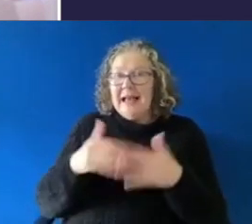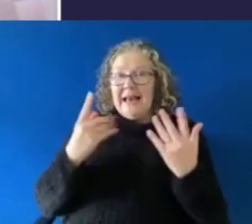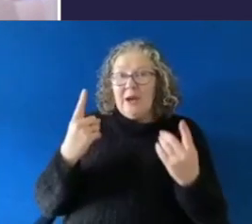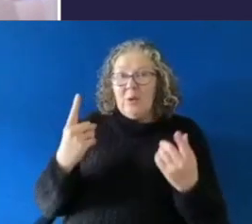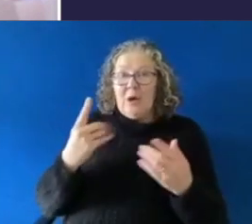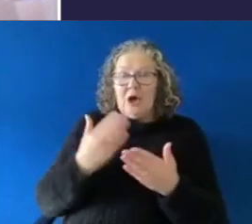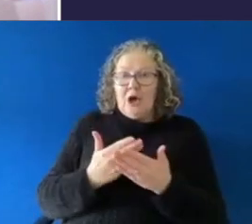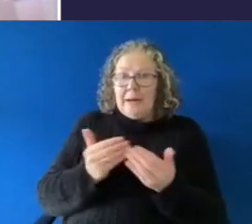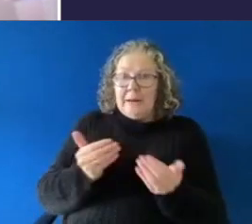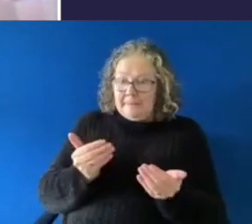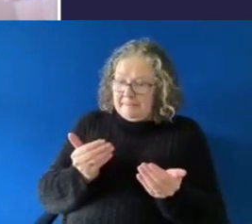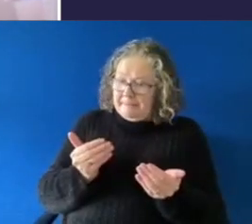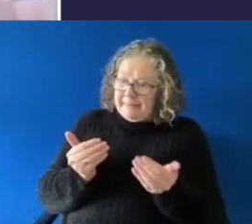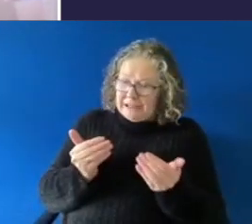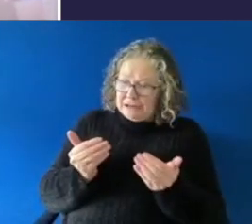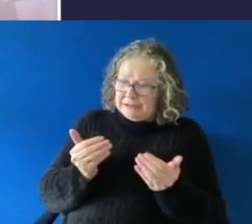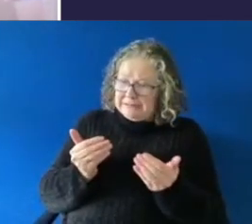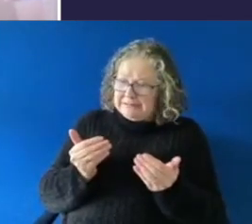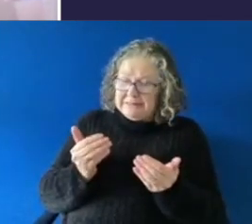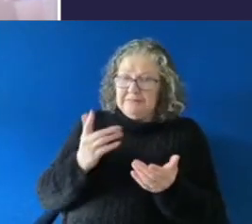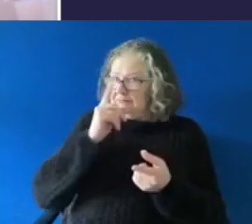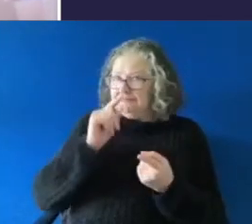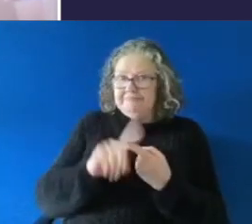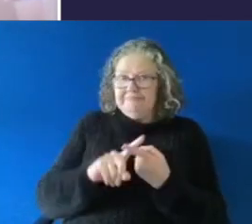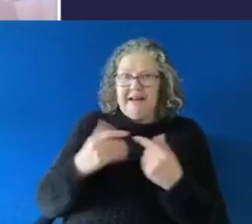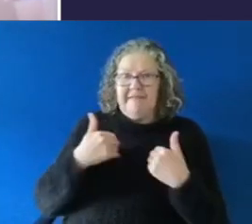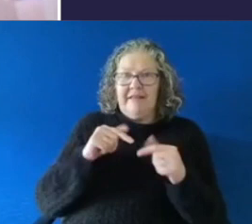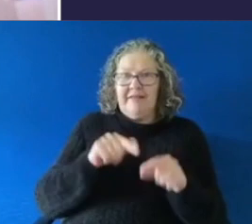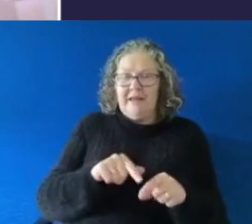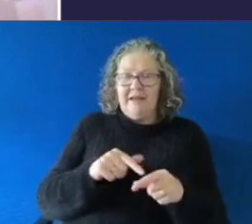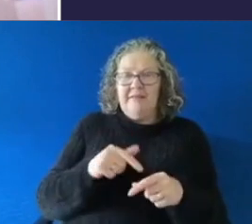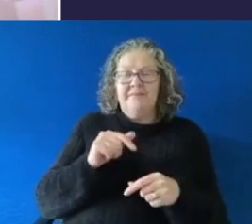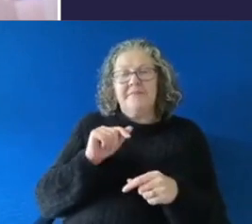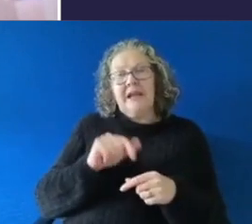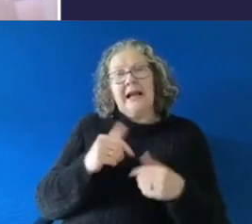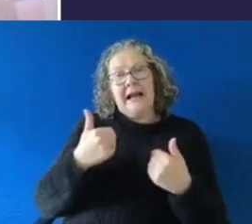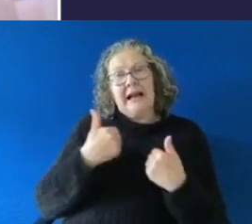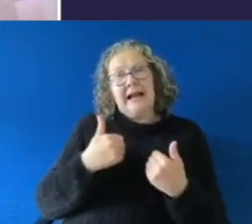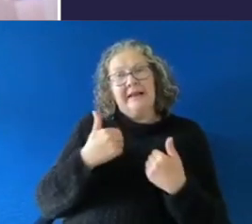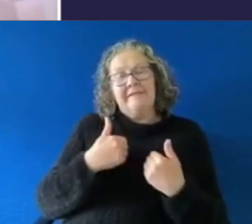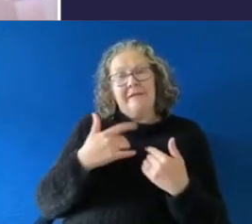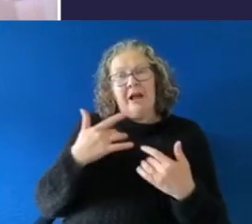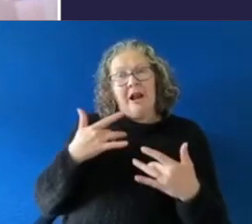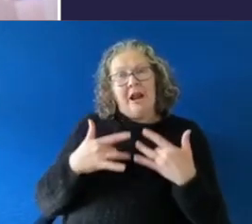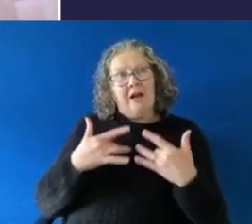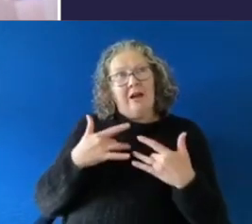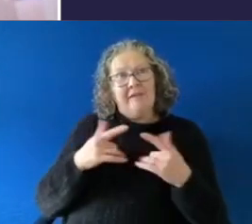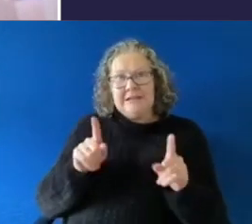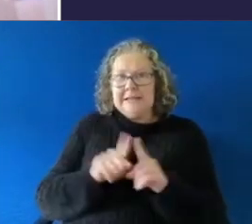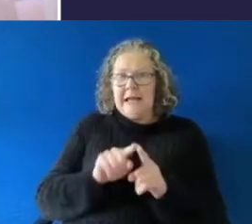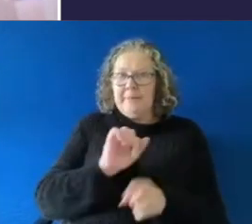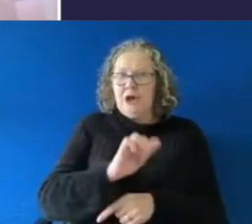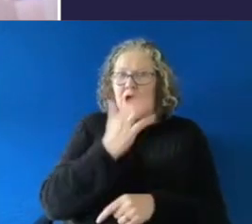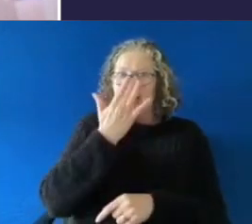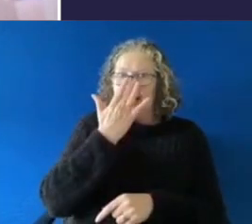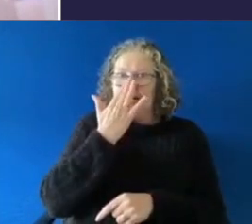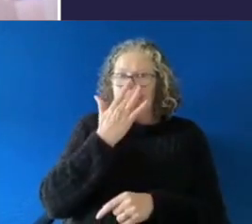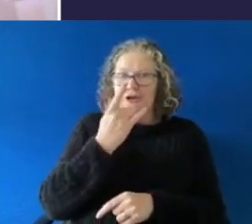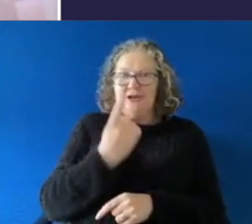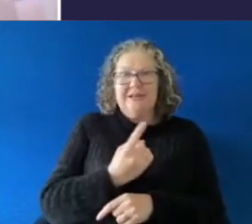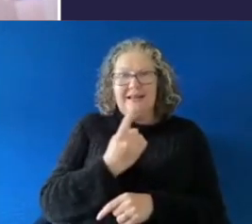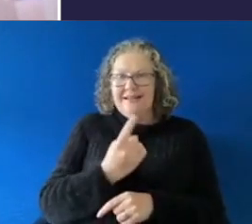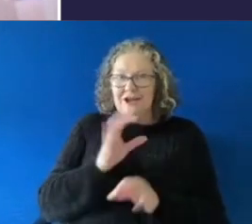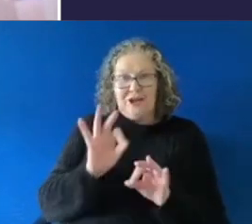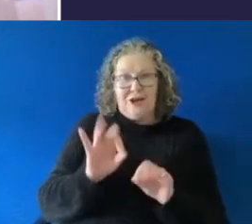budget could come and live with Jessica. It's living a life that other single people her age are living. It's no different to